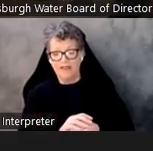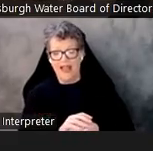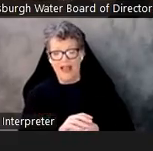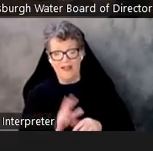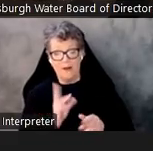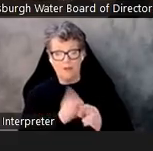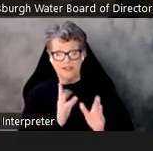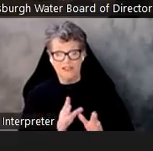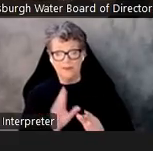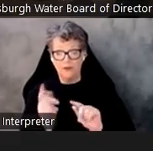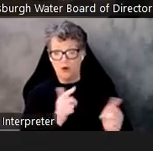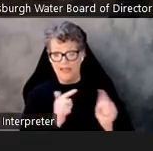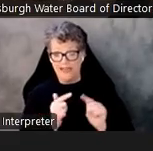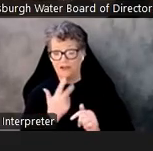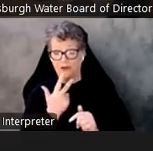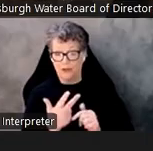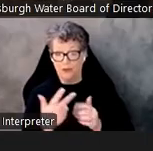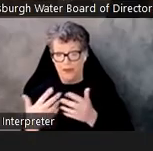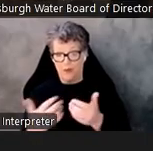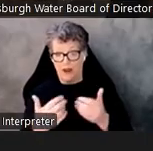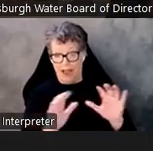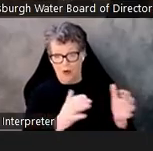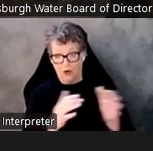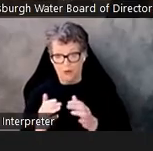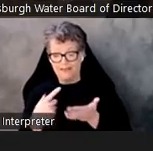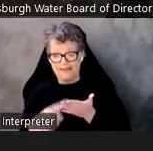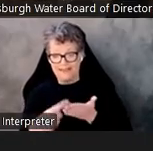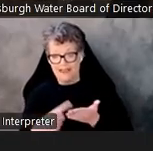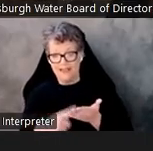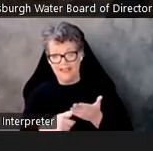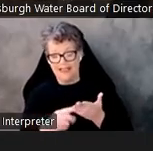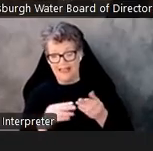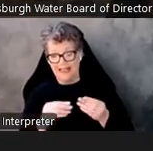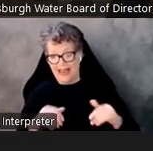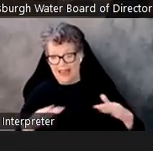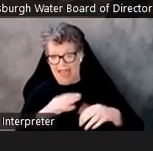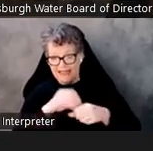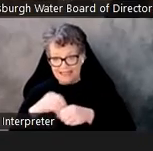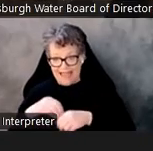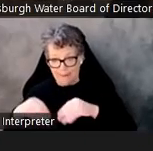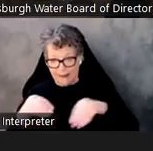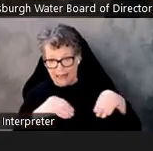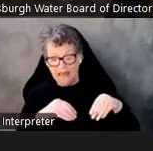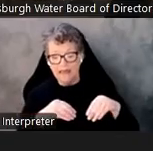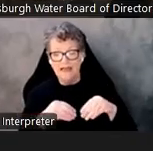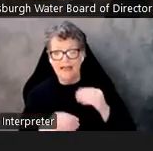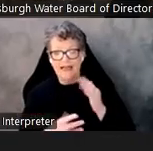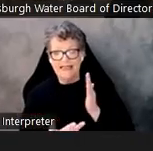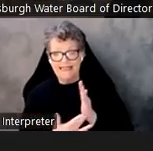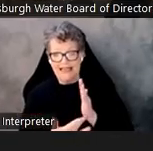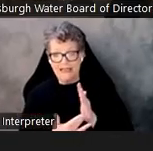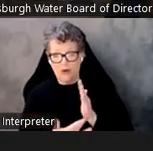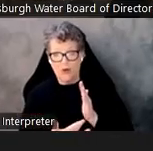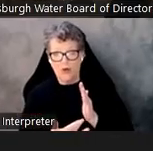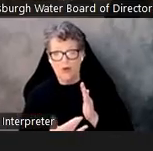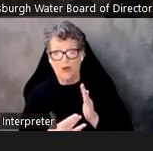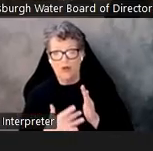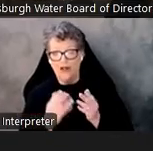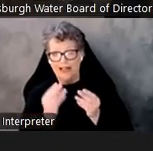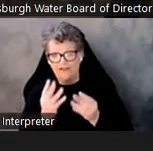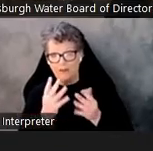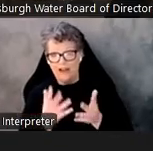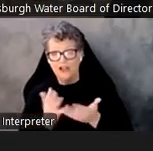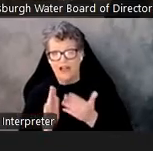participants rotating through 3 breakout groups discussing landscaping impacts, technical information, and community access to the